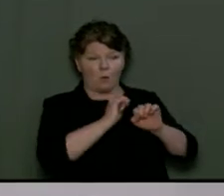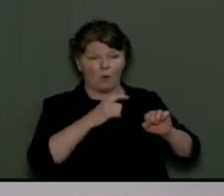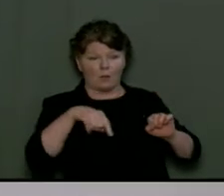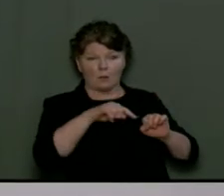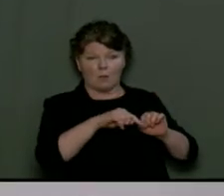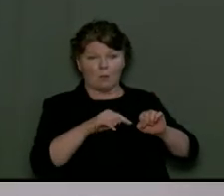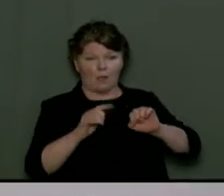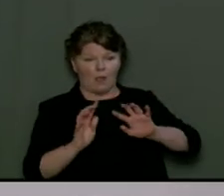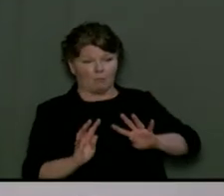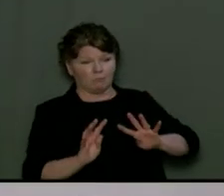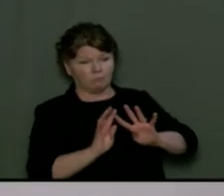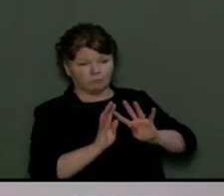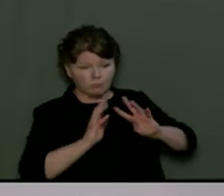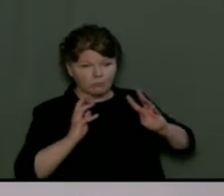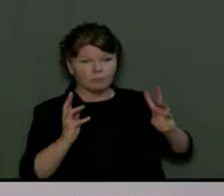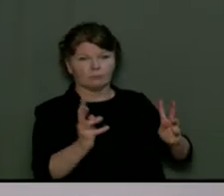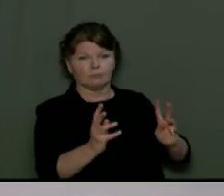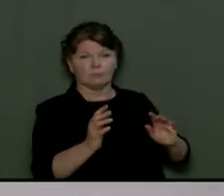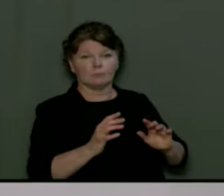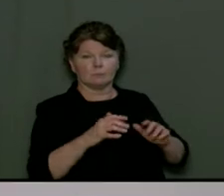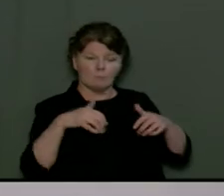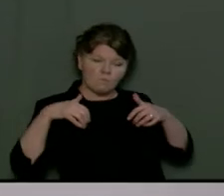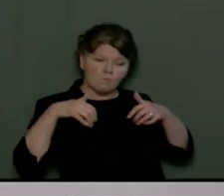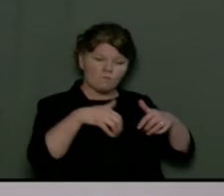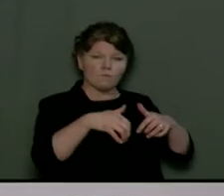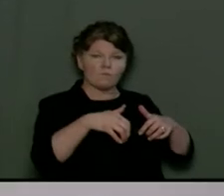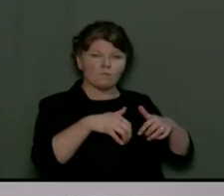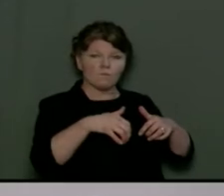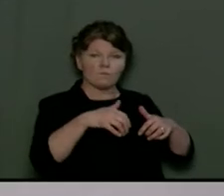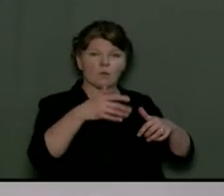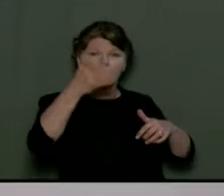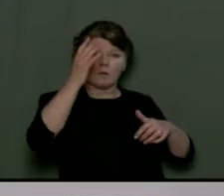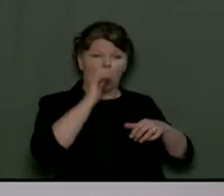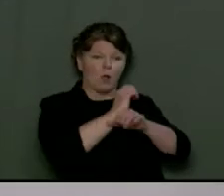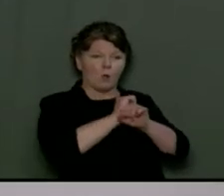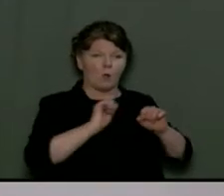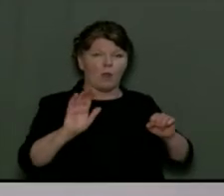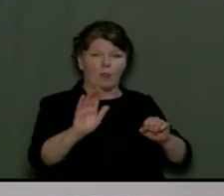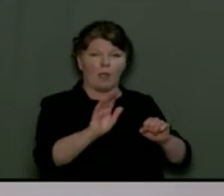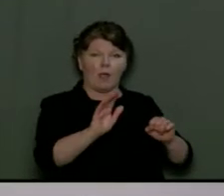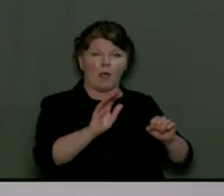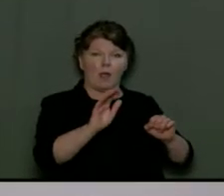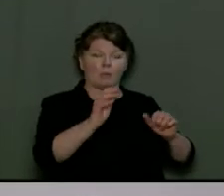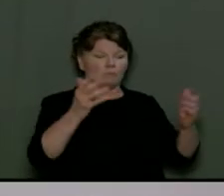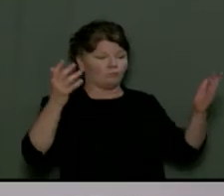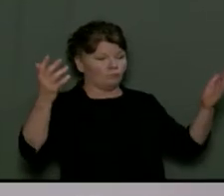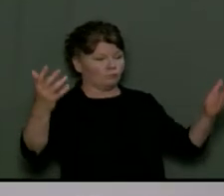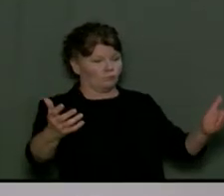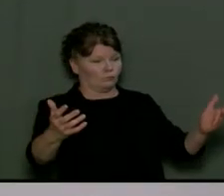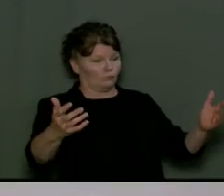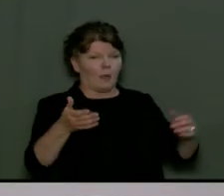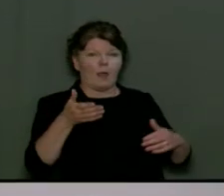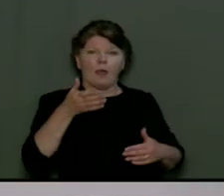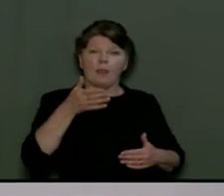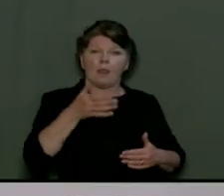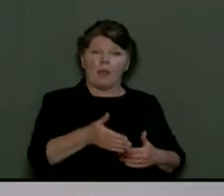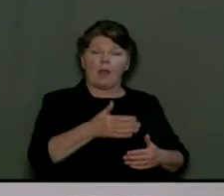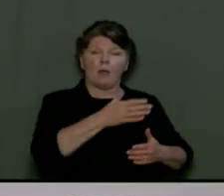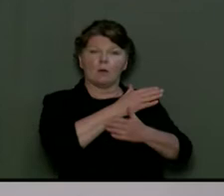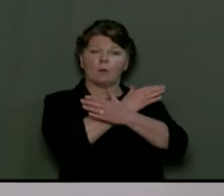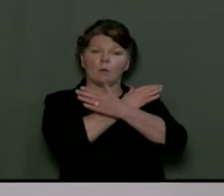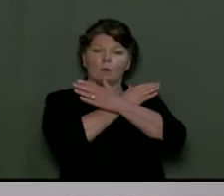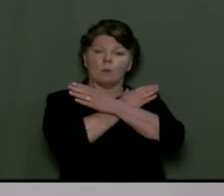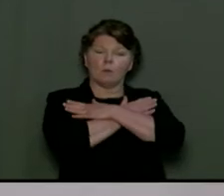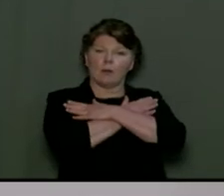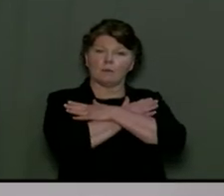Egypt with a mighty hand and with an outstretched arm. And at the bottom of Mount Sinai, they're at rest.